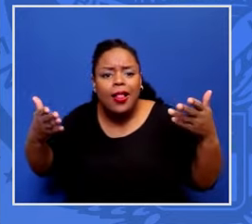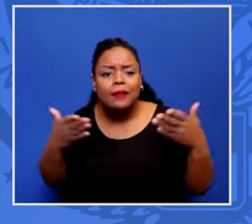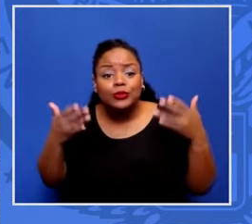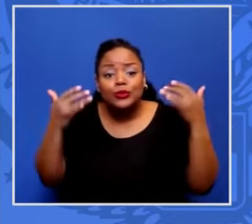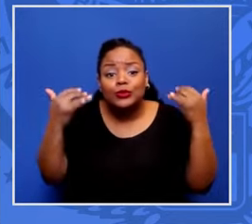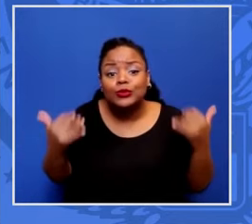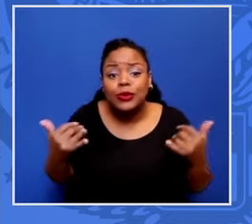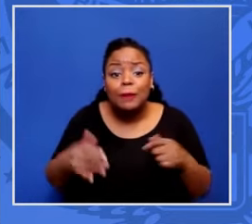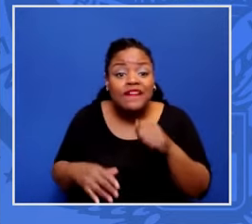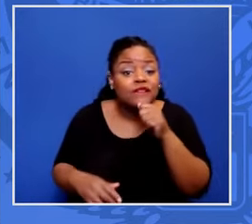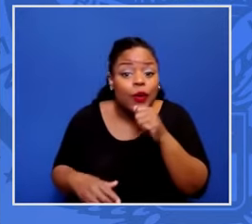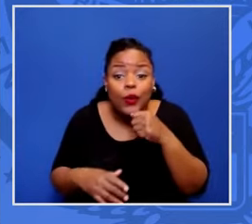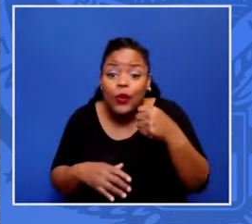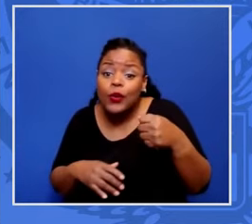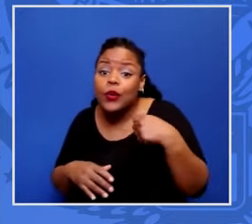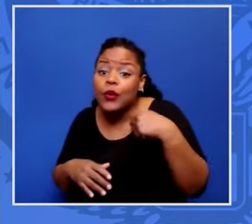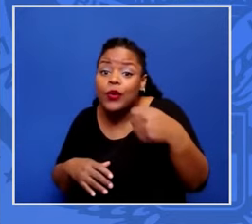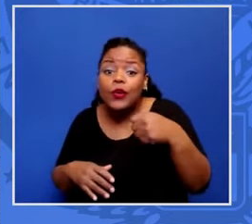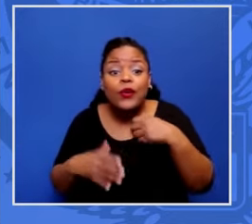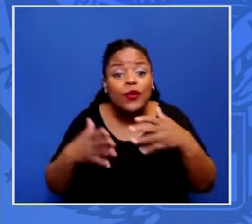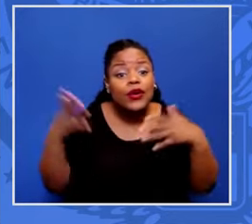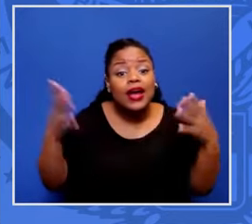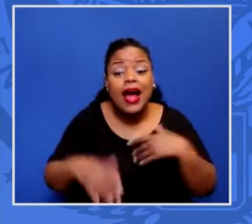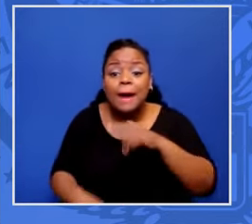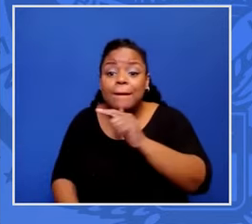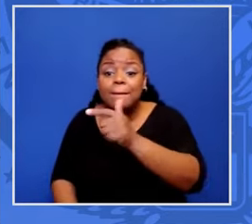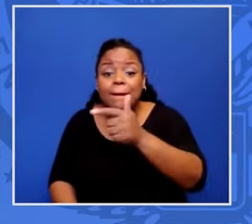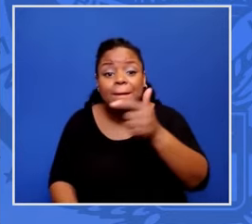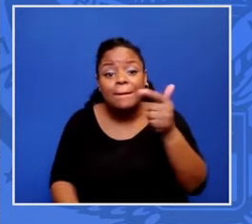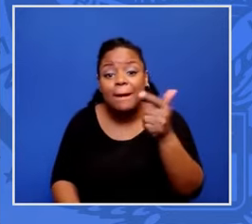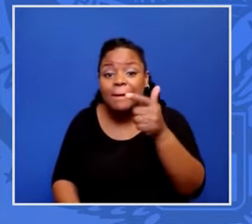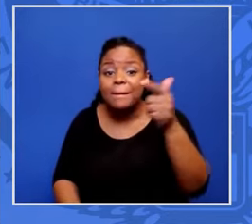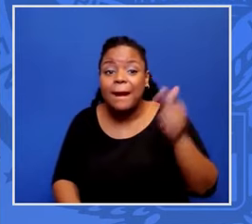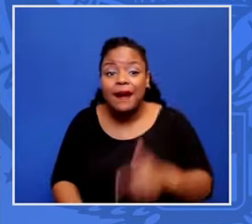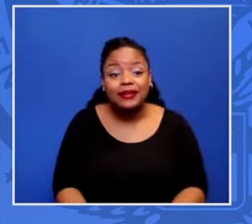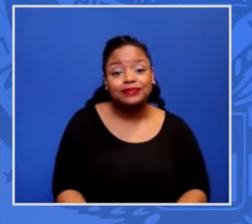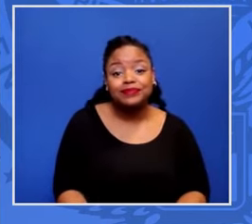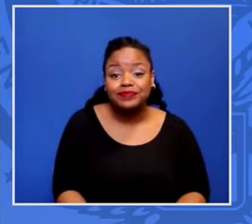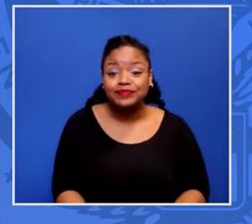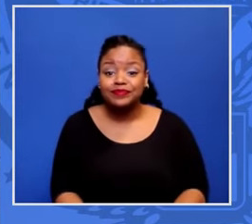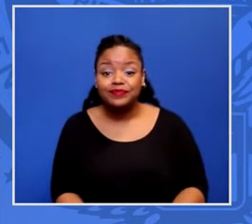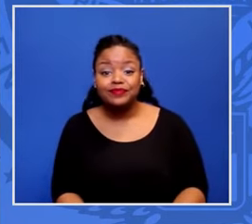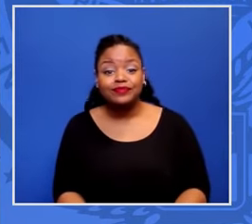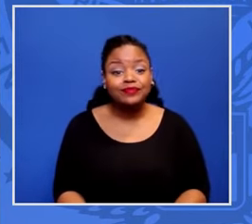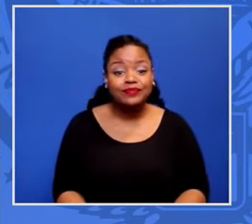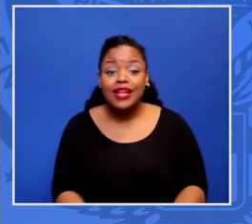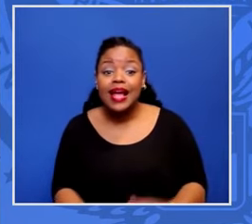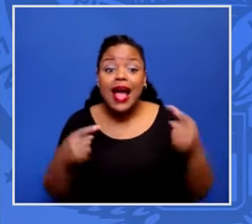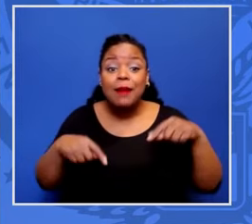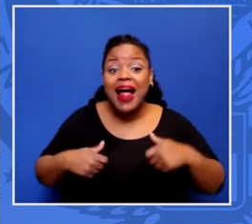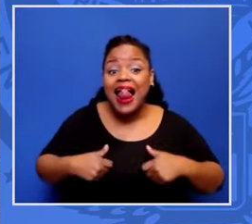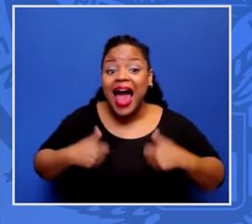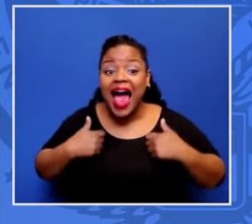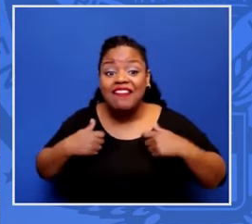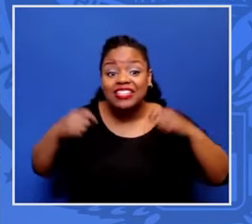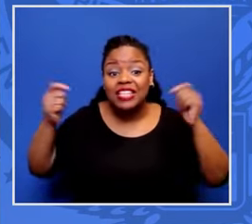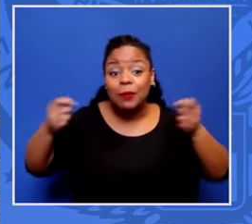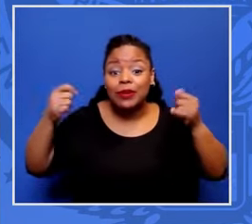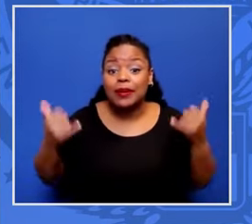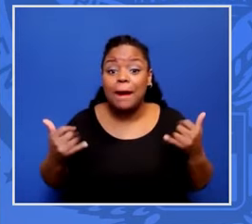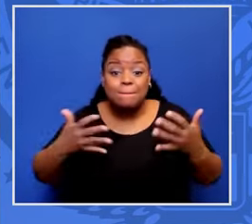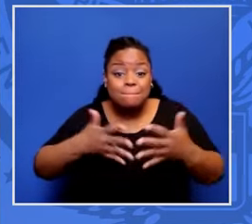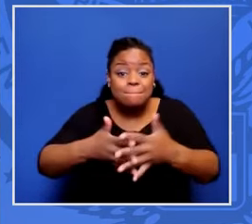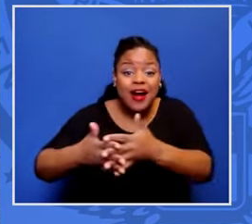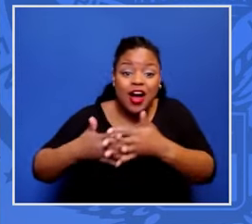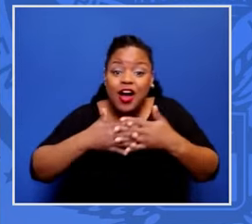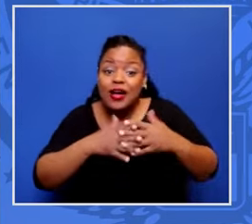Edition, coming to you live as we celebrate America. President Joe Biden and Vice President Kamala Harris.